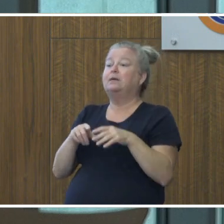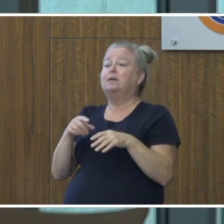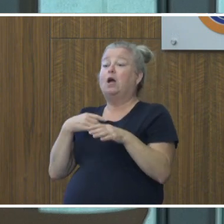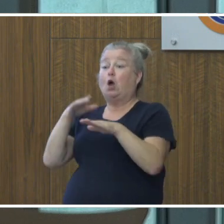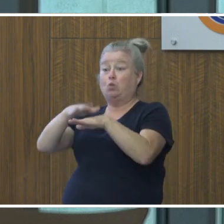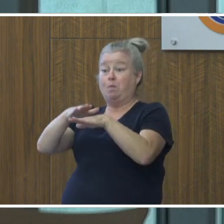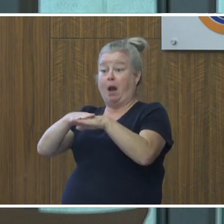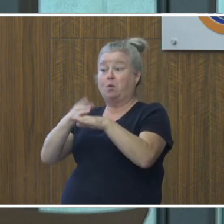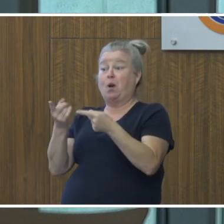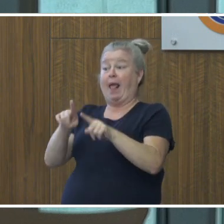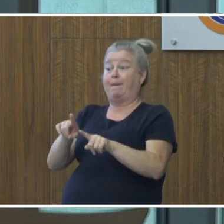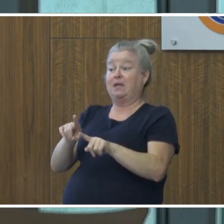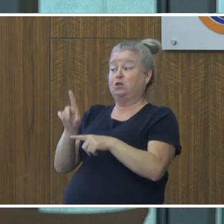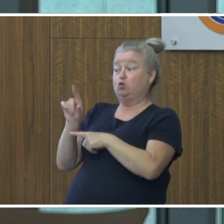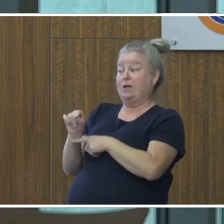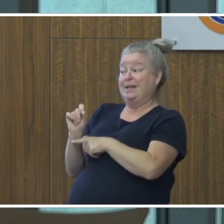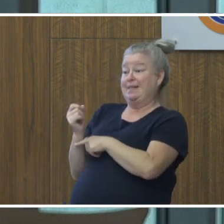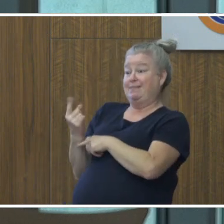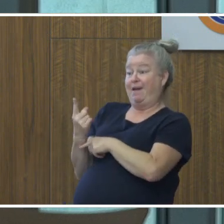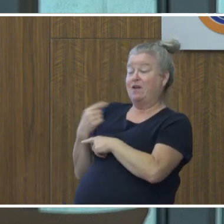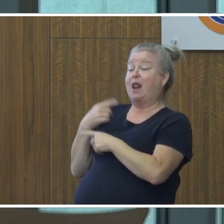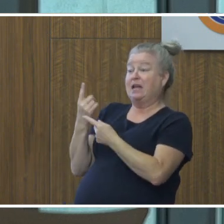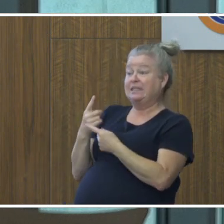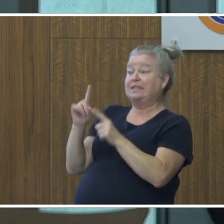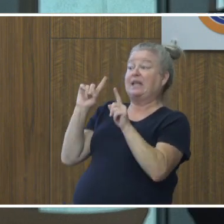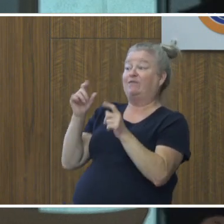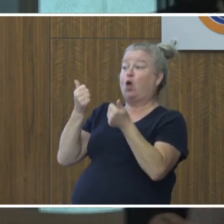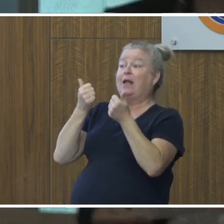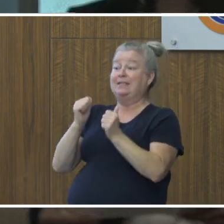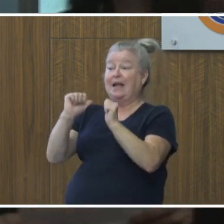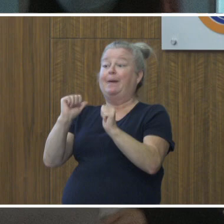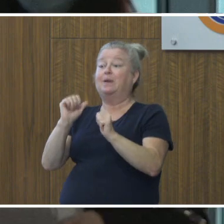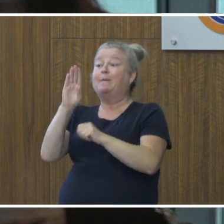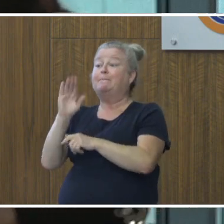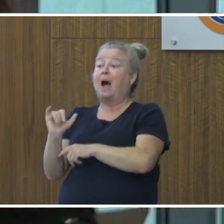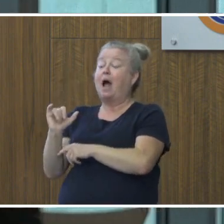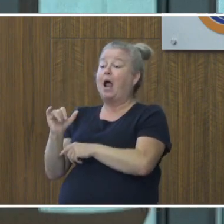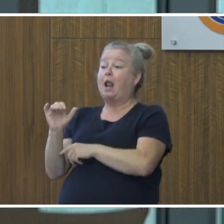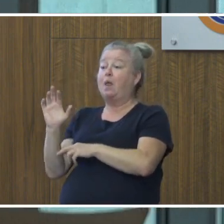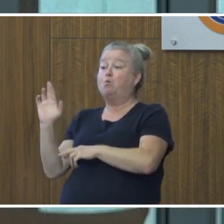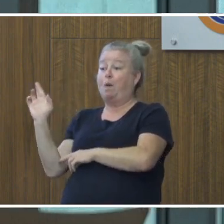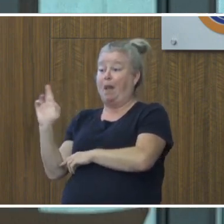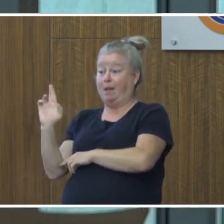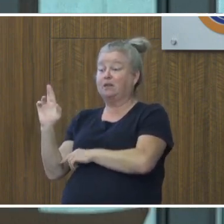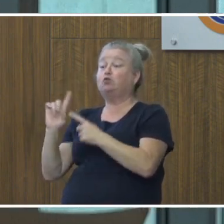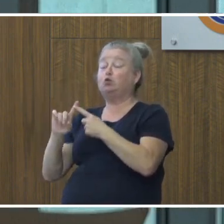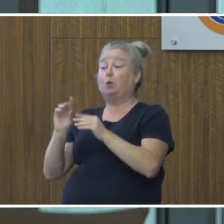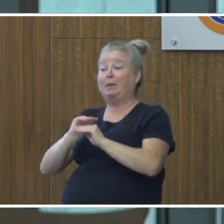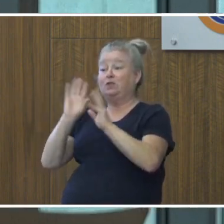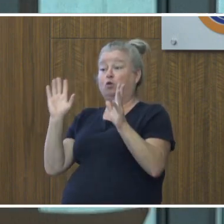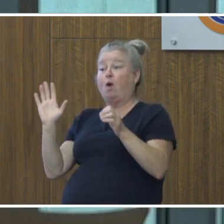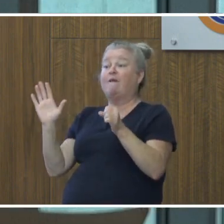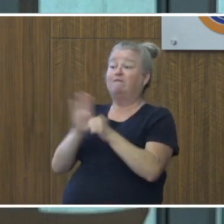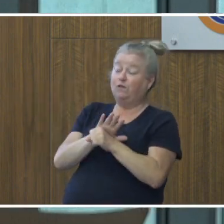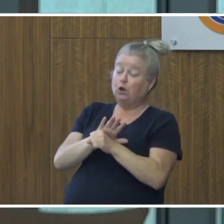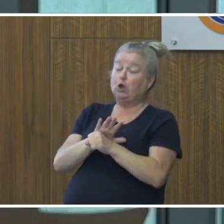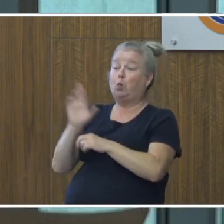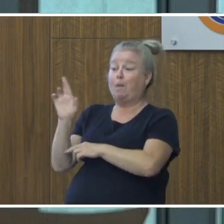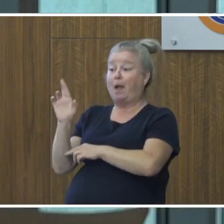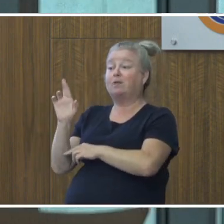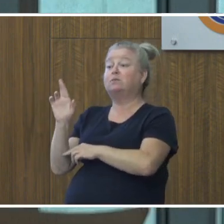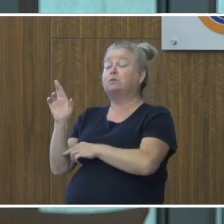what happened in 2011, there was a successful attempt by the Republican to ensure full Republican control for the